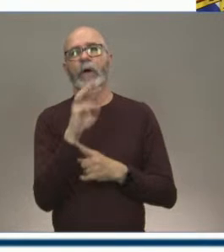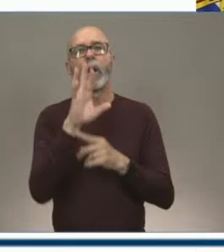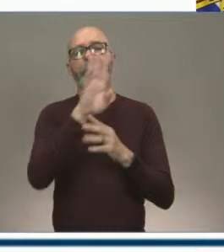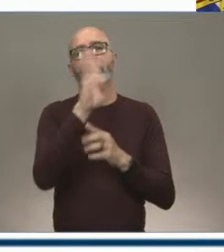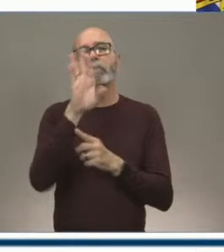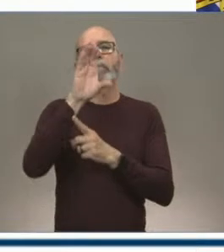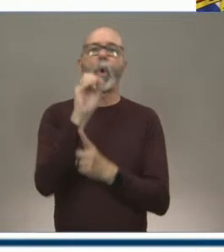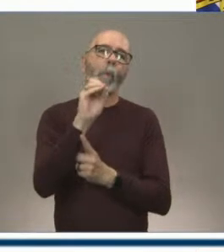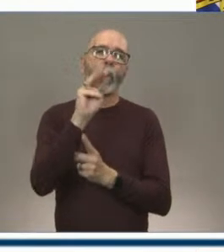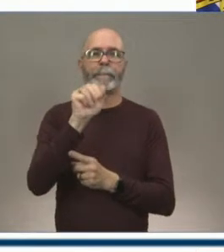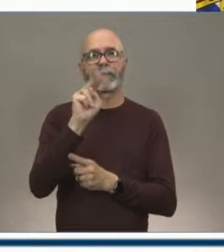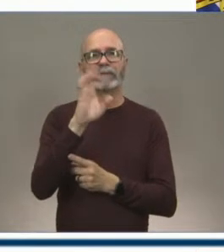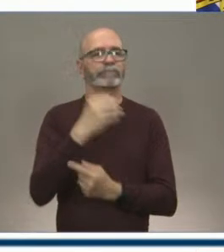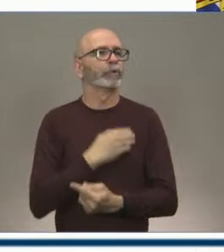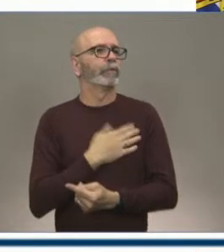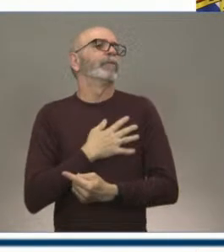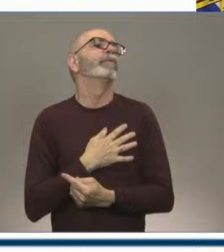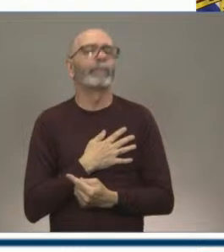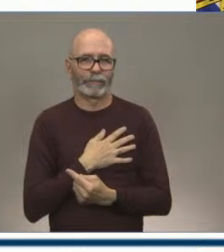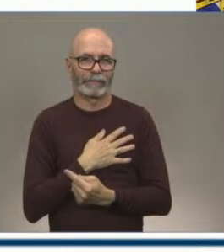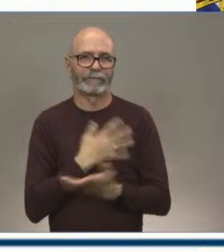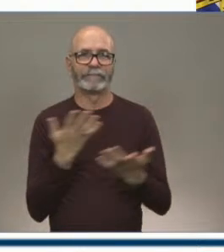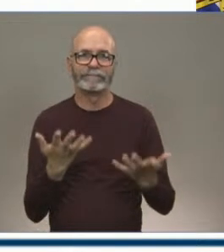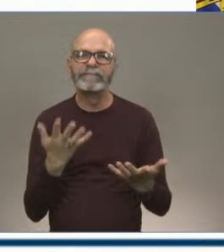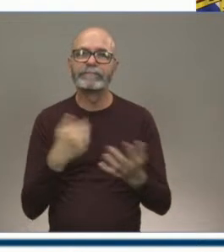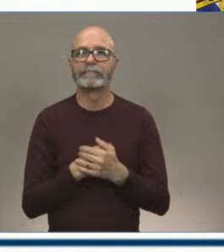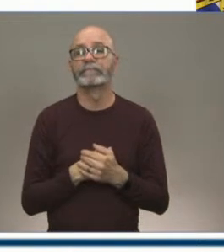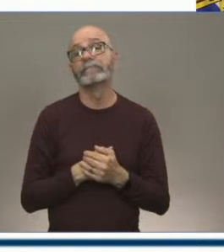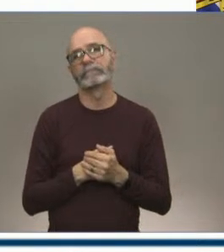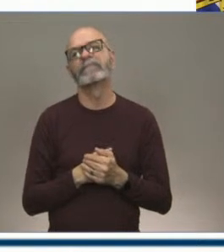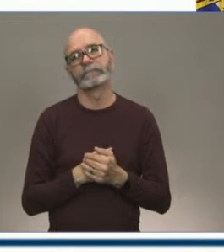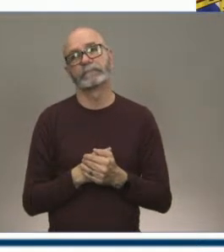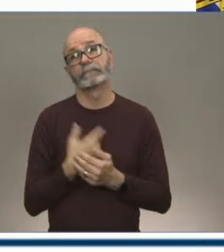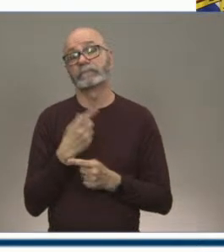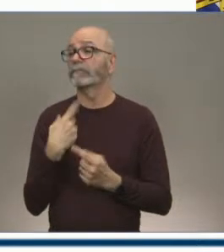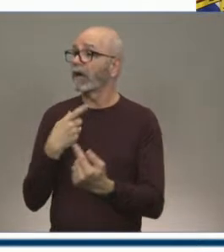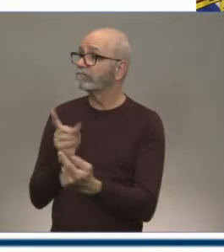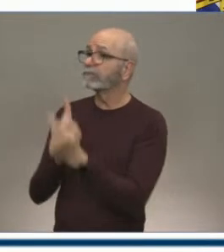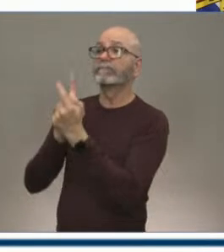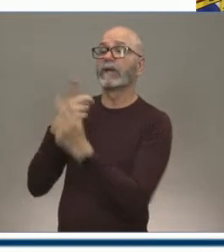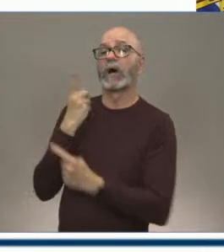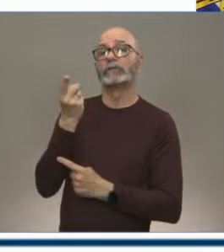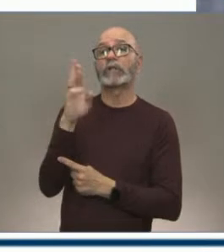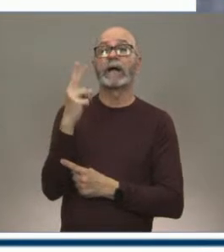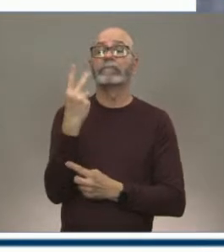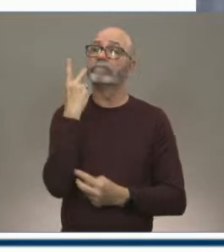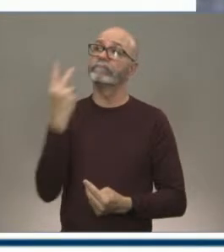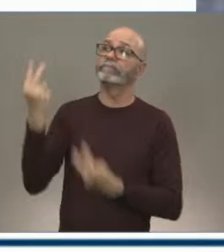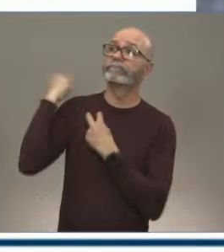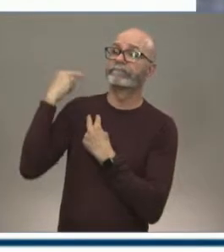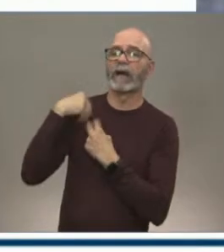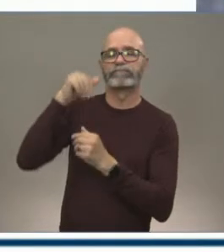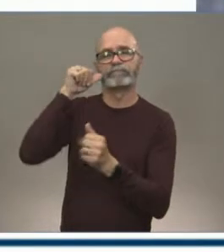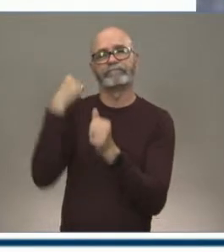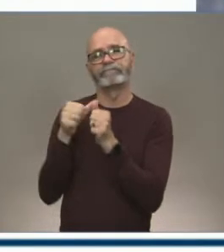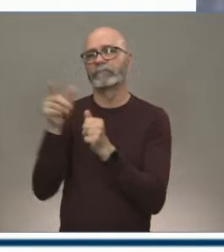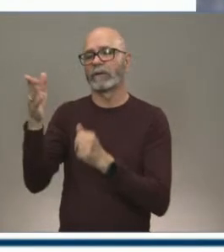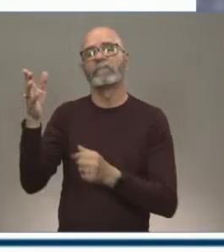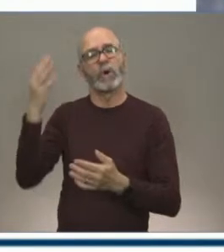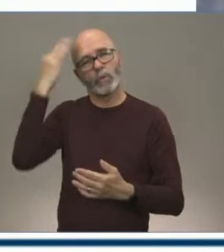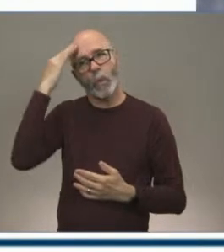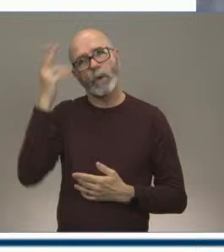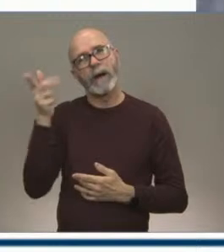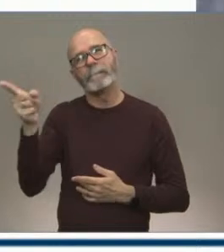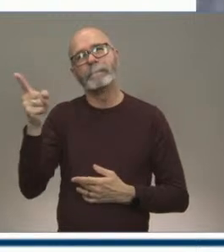said one of the blessings for me of COVID was getting to meet Dr. Strang and getting to know him. You and I did an interview. I told